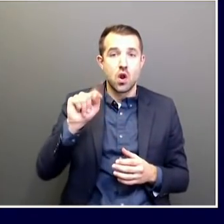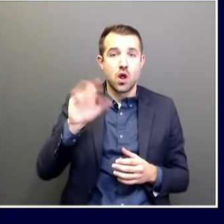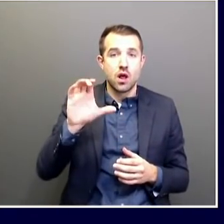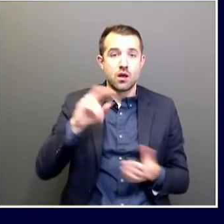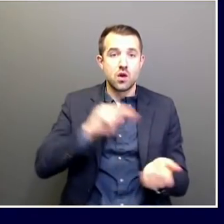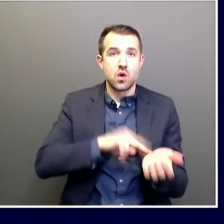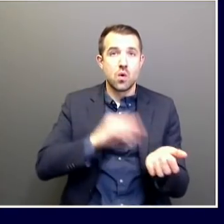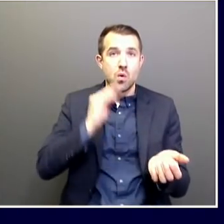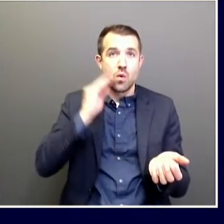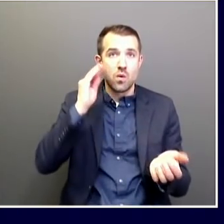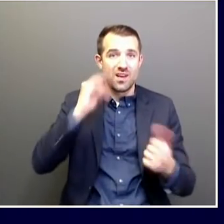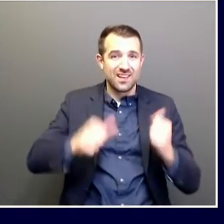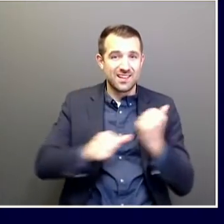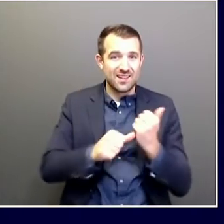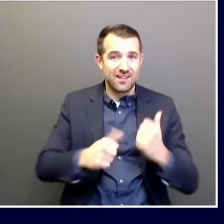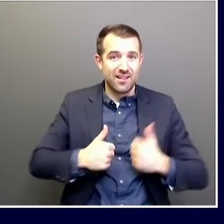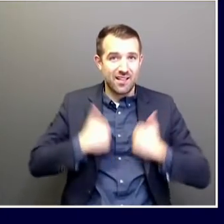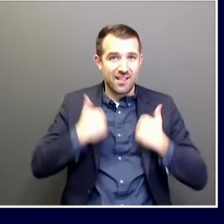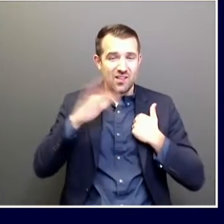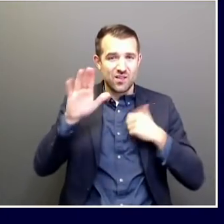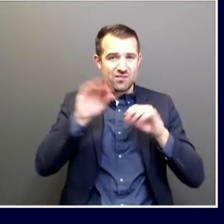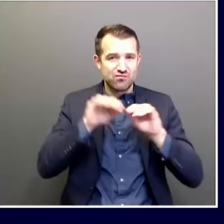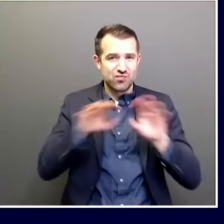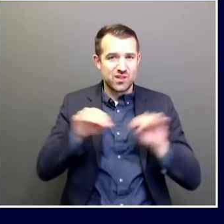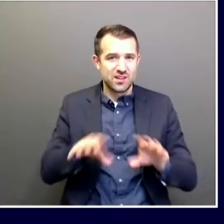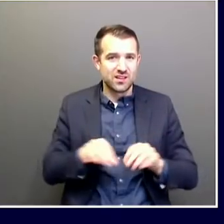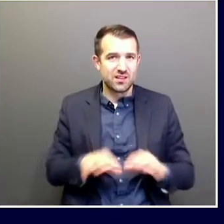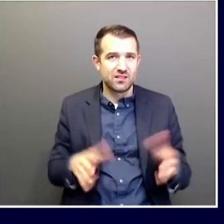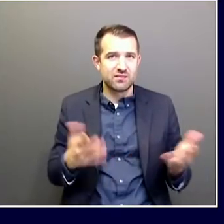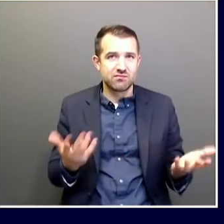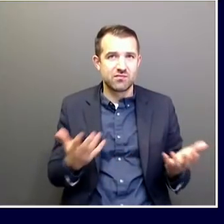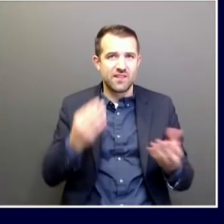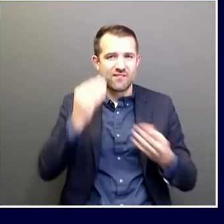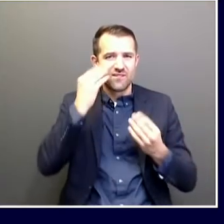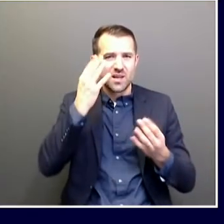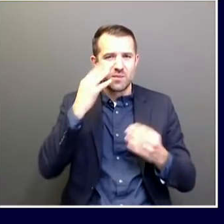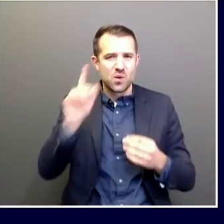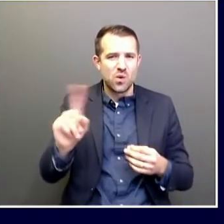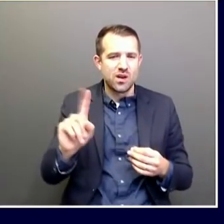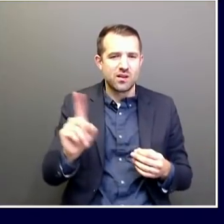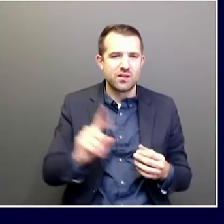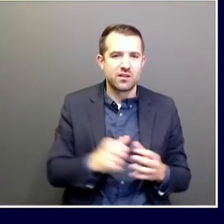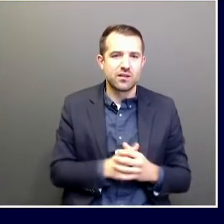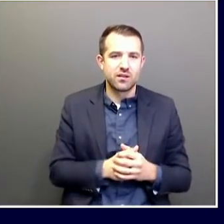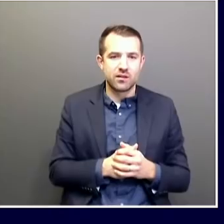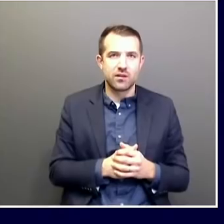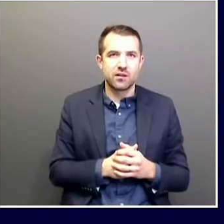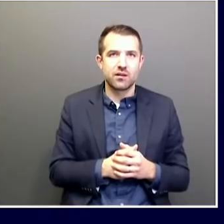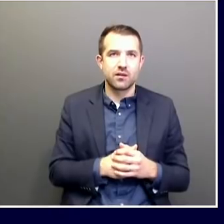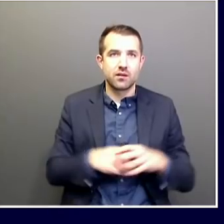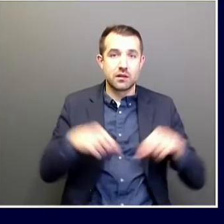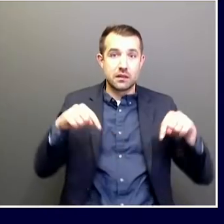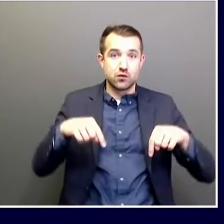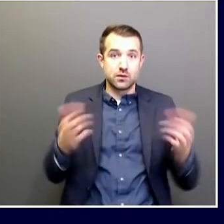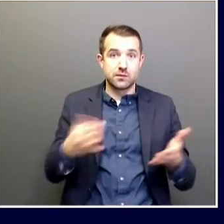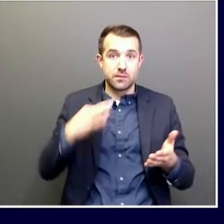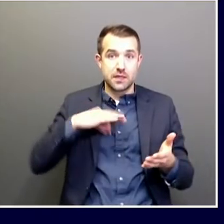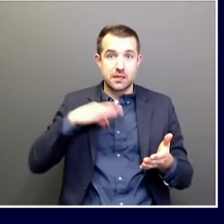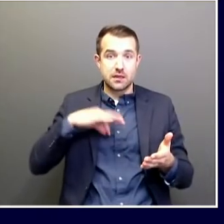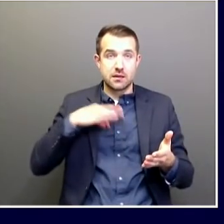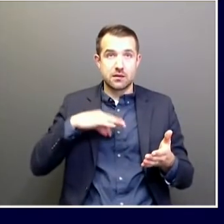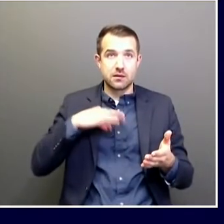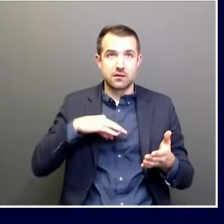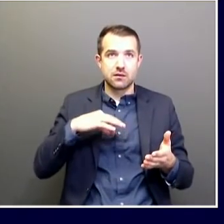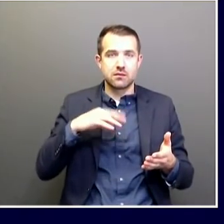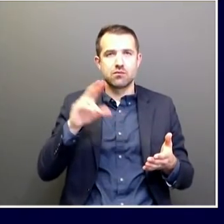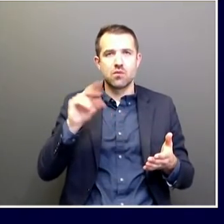The long-term care facilities in general, Chris? In Maine, not at the national level. No, we don't post them